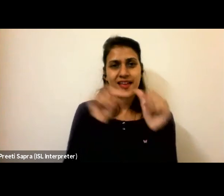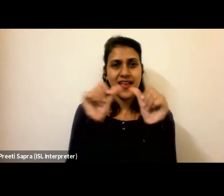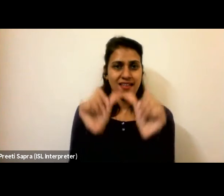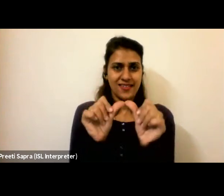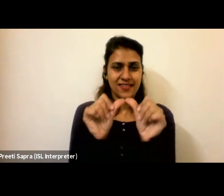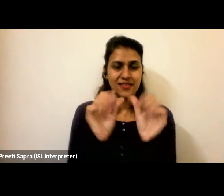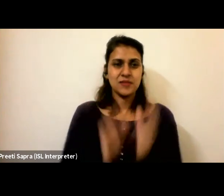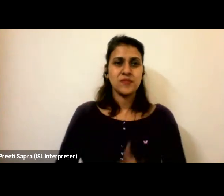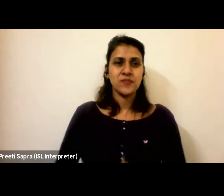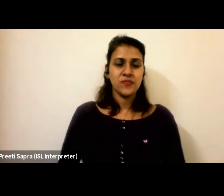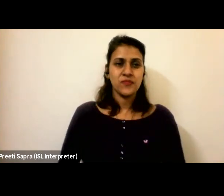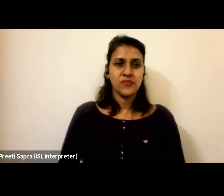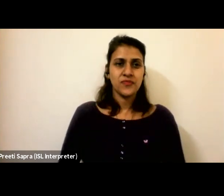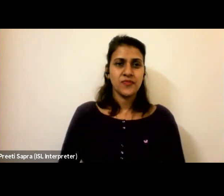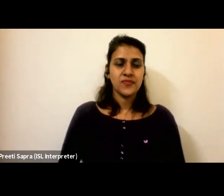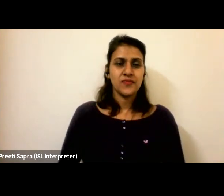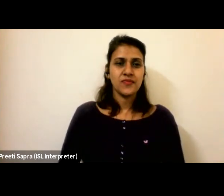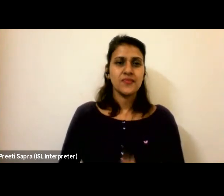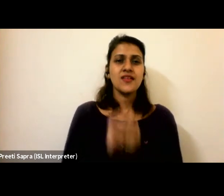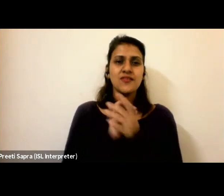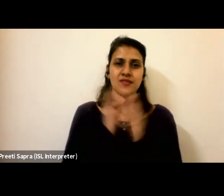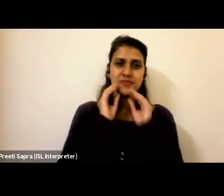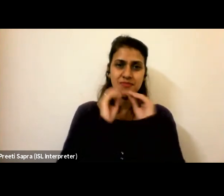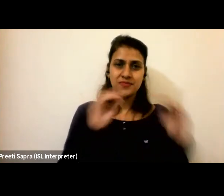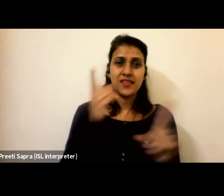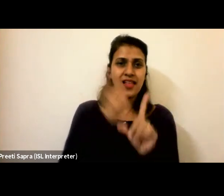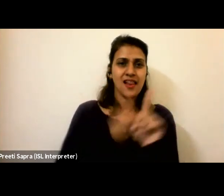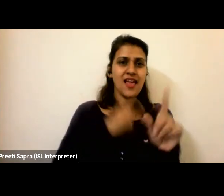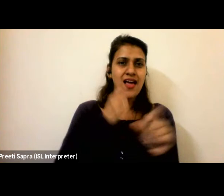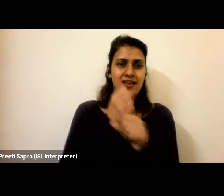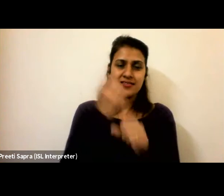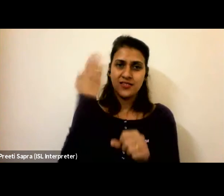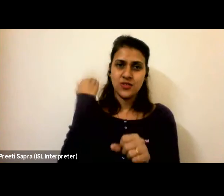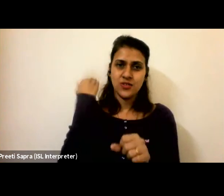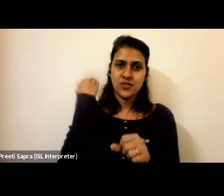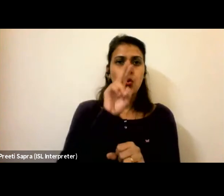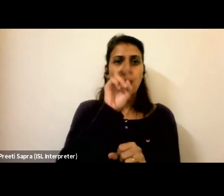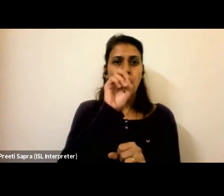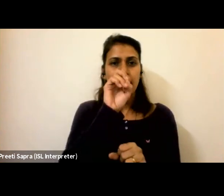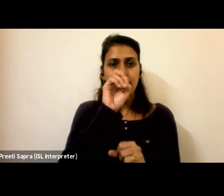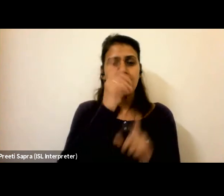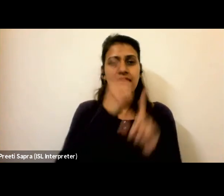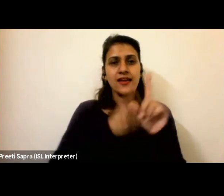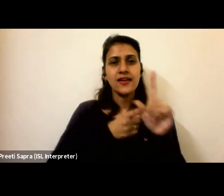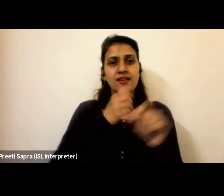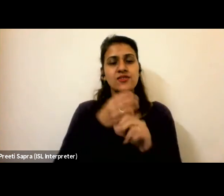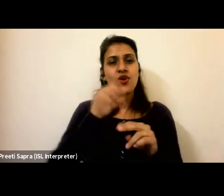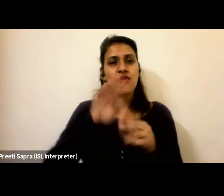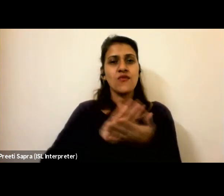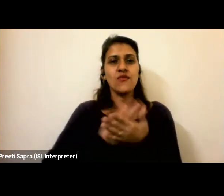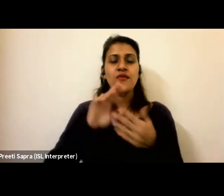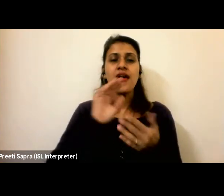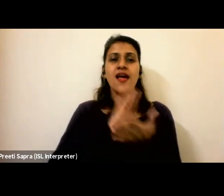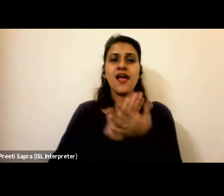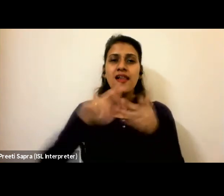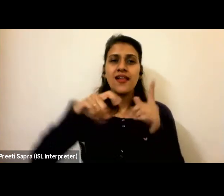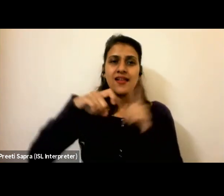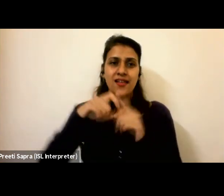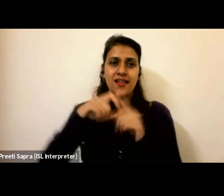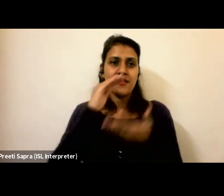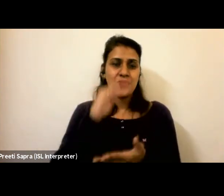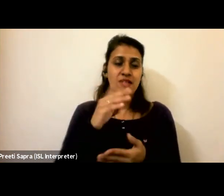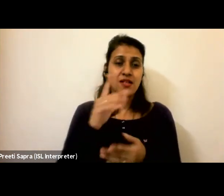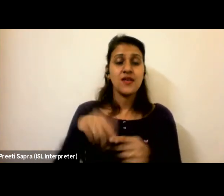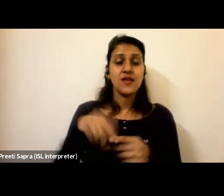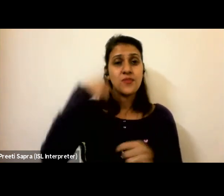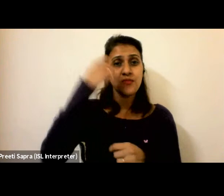Friends, last year, to celebrate the 20 years of the Helen Keller Awards, a film had been prepared by